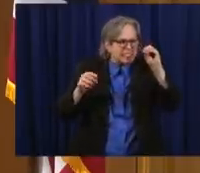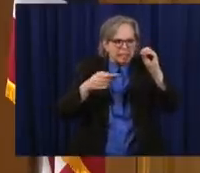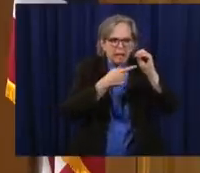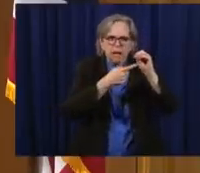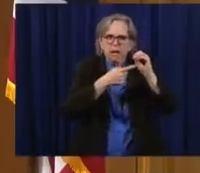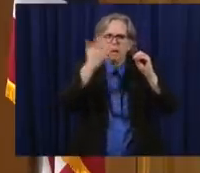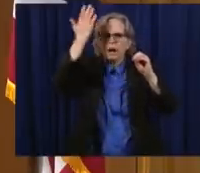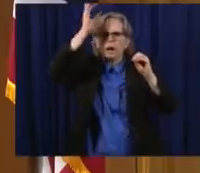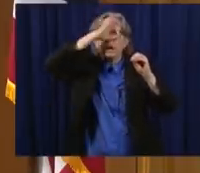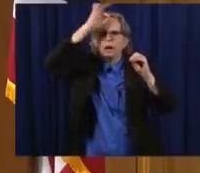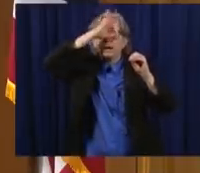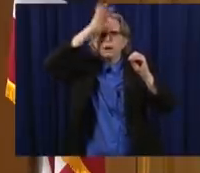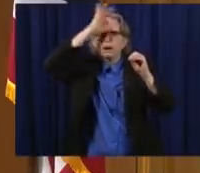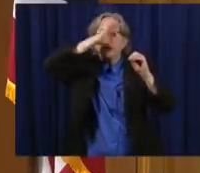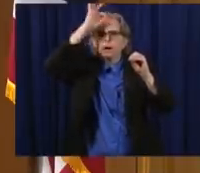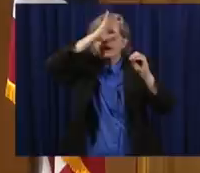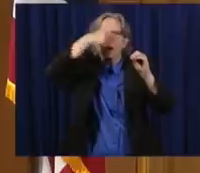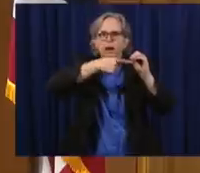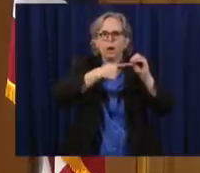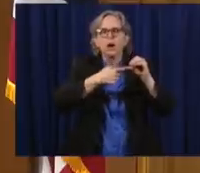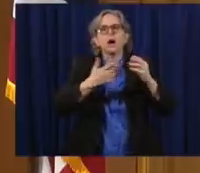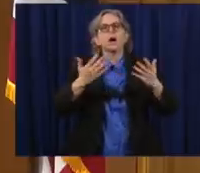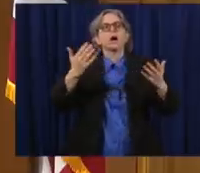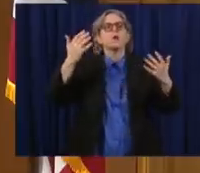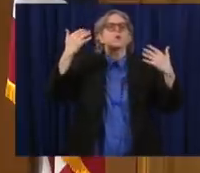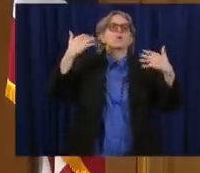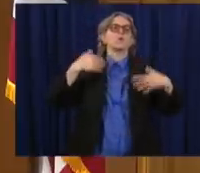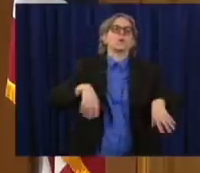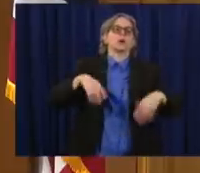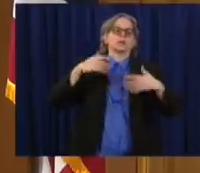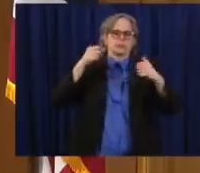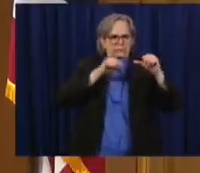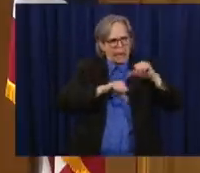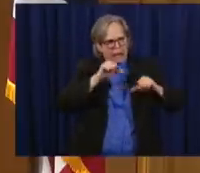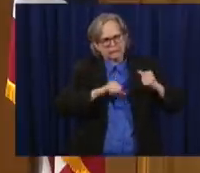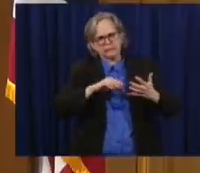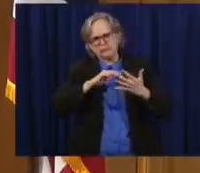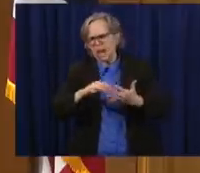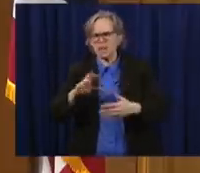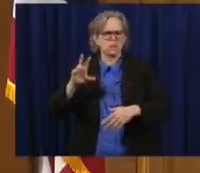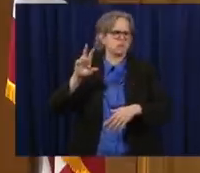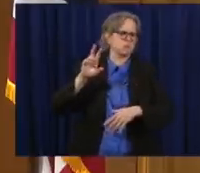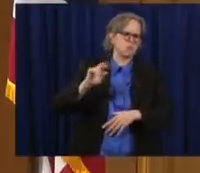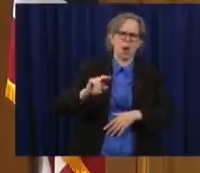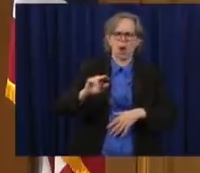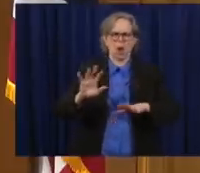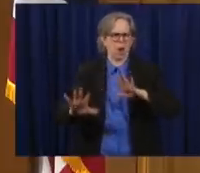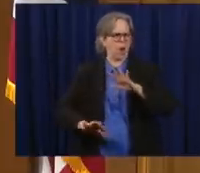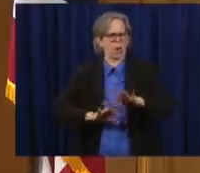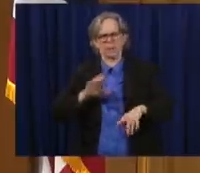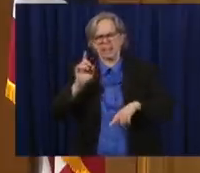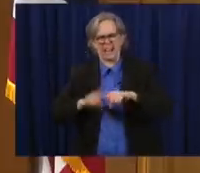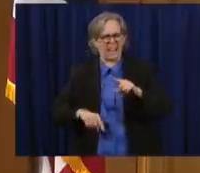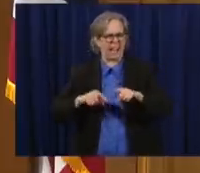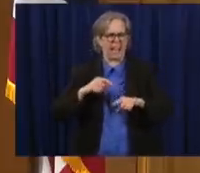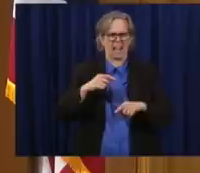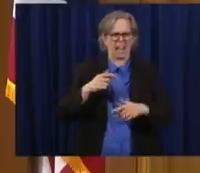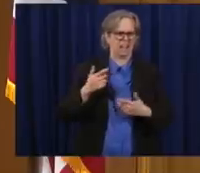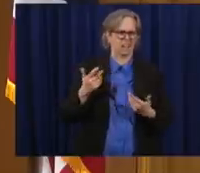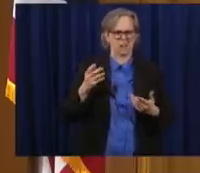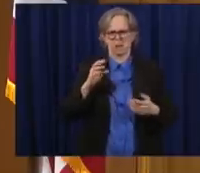not scientific, not big enough numbers to come up with the fact that we can't say that 39% of the